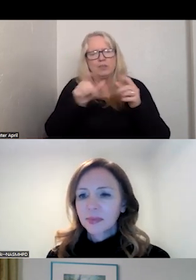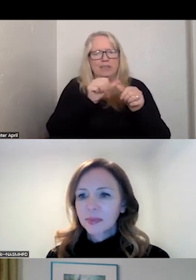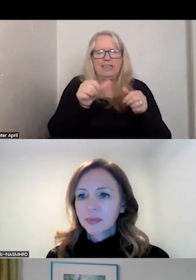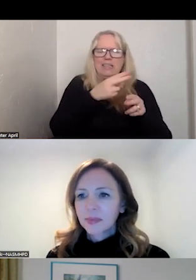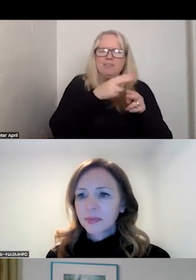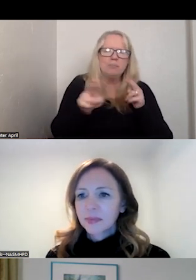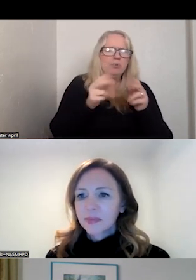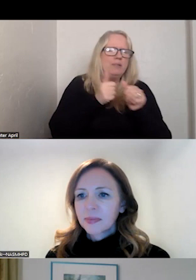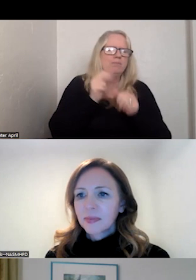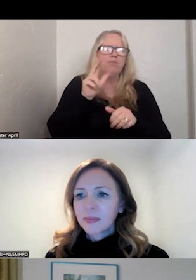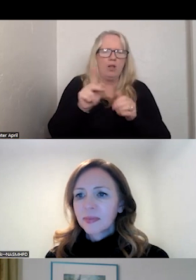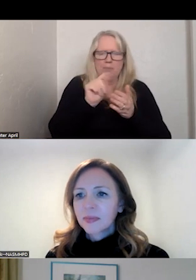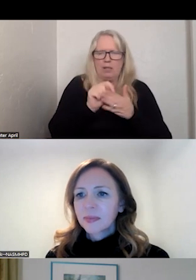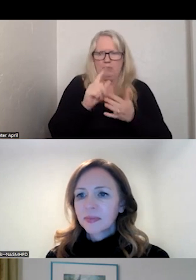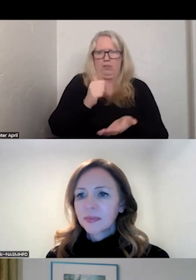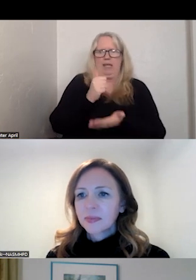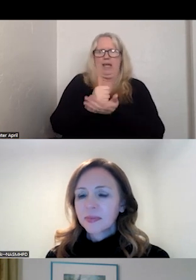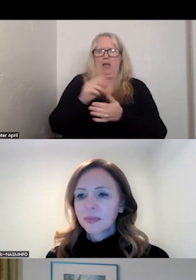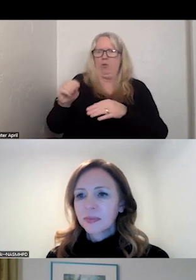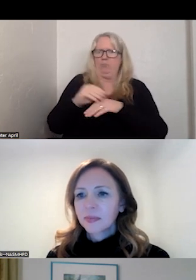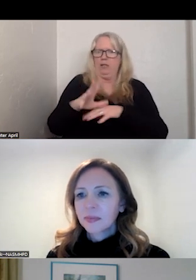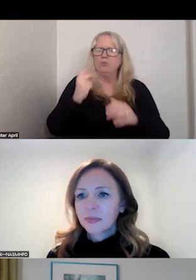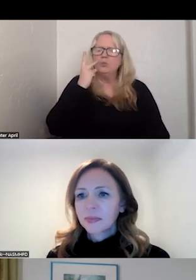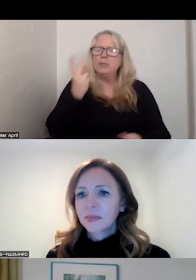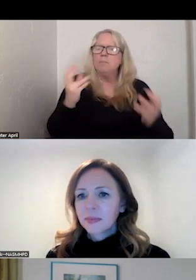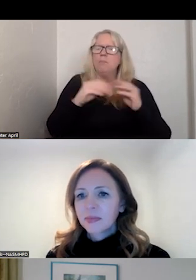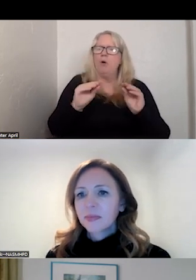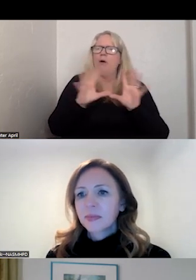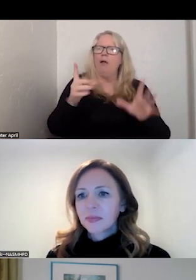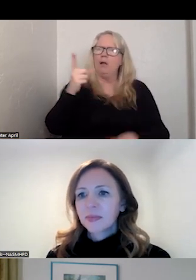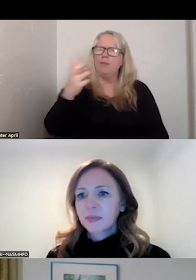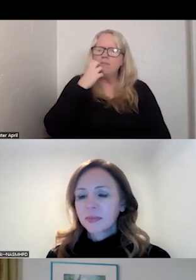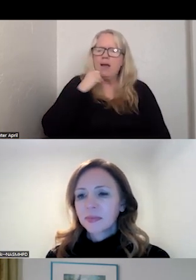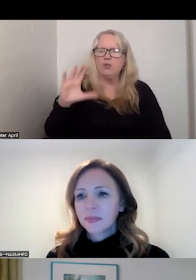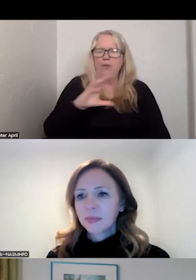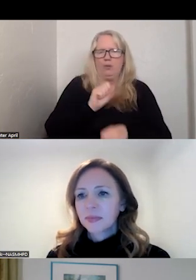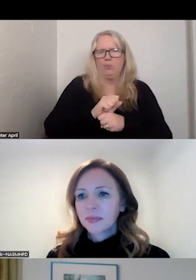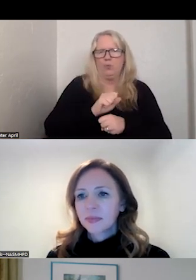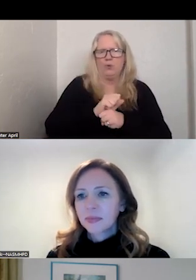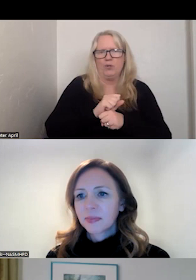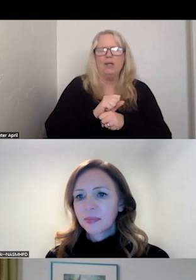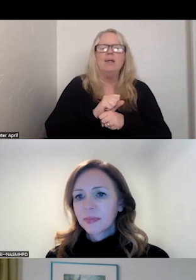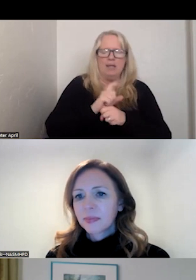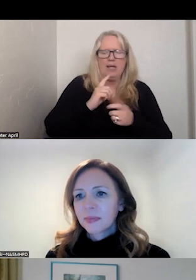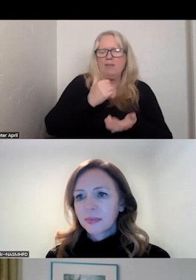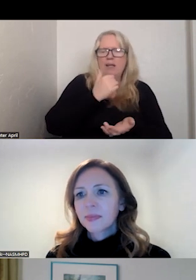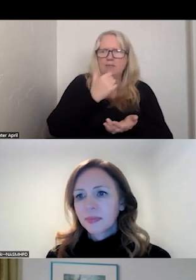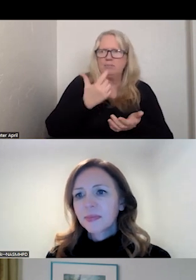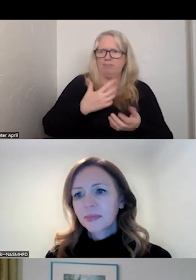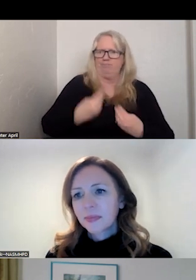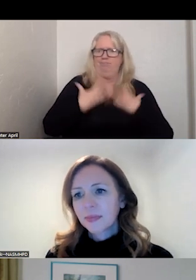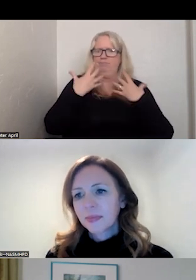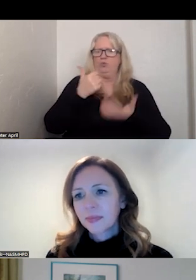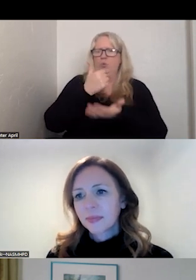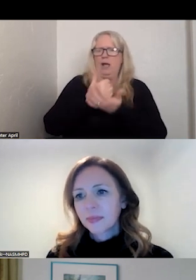follow-up period can really help them see the value in their work more clearly and provide an opportunity to help in a different way than